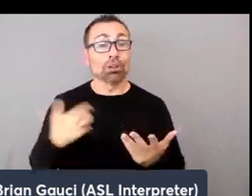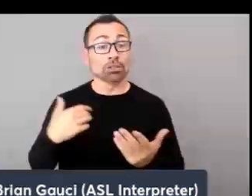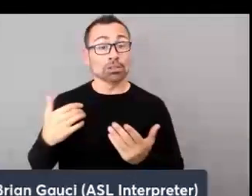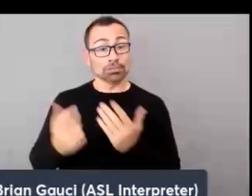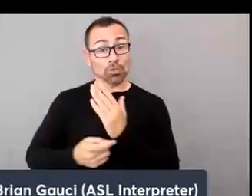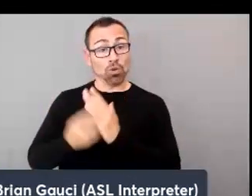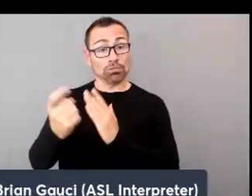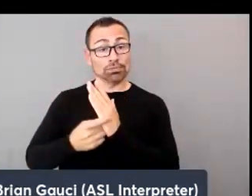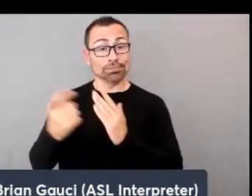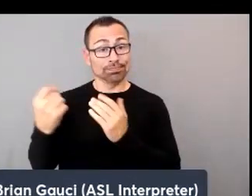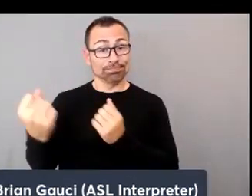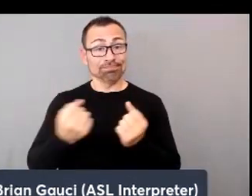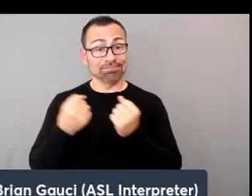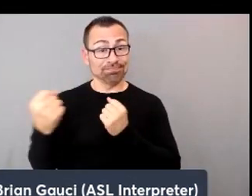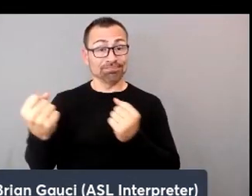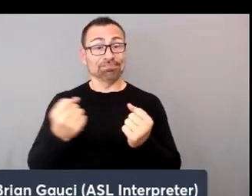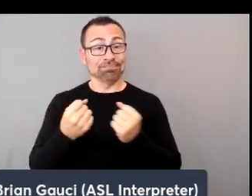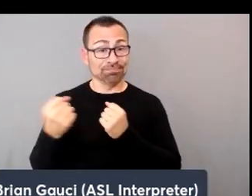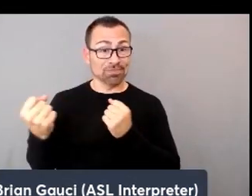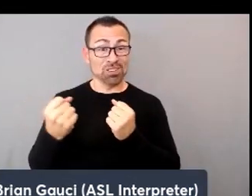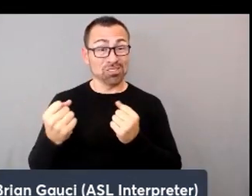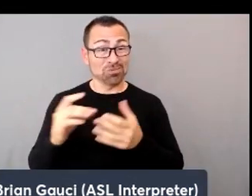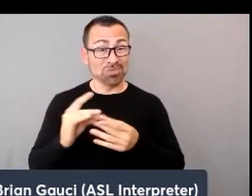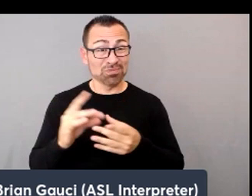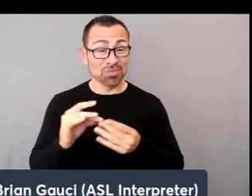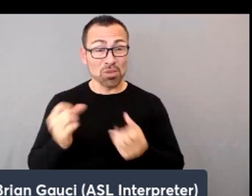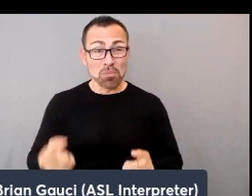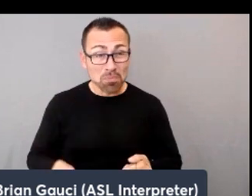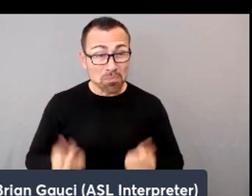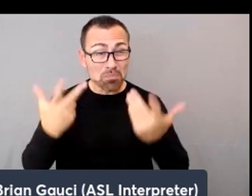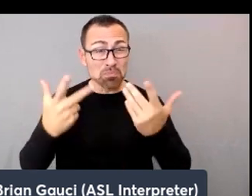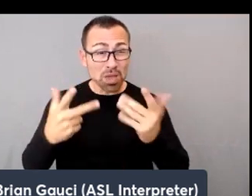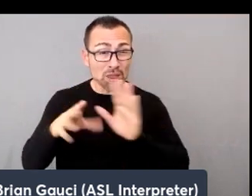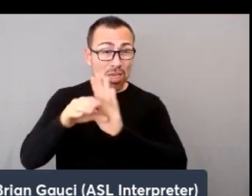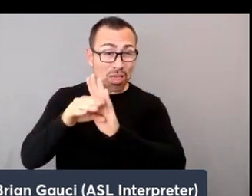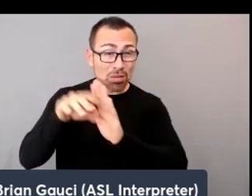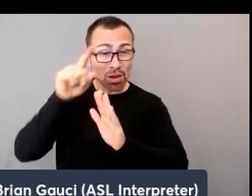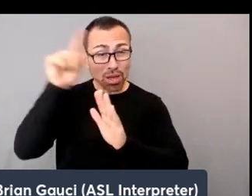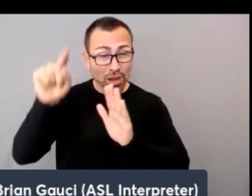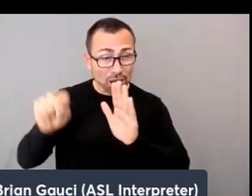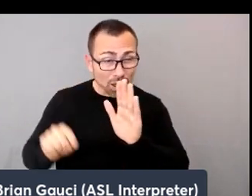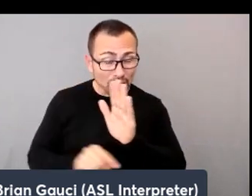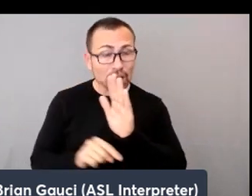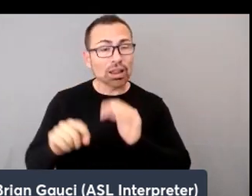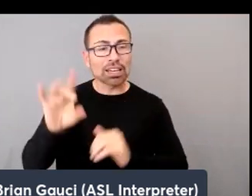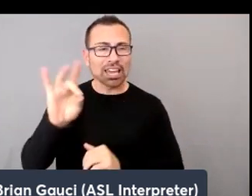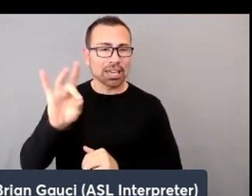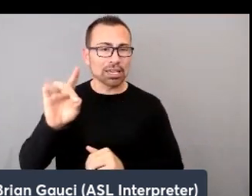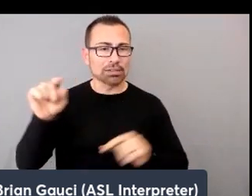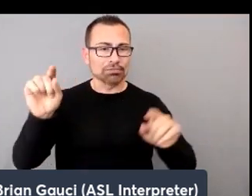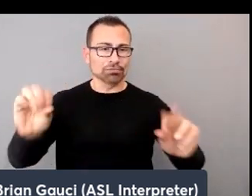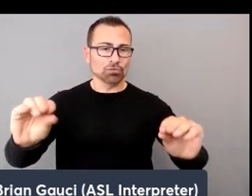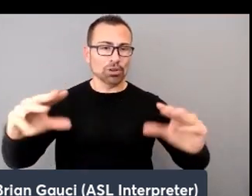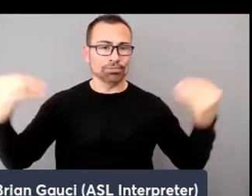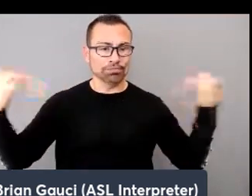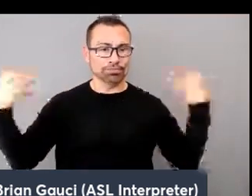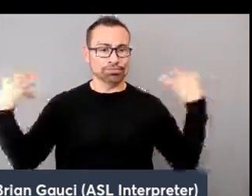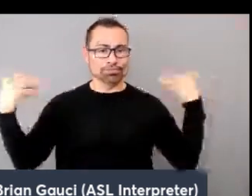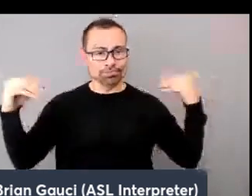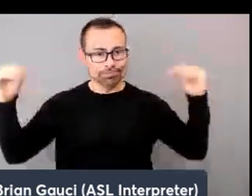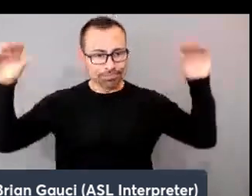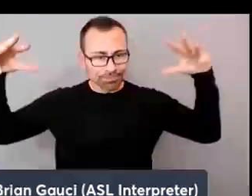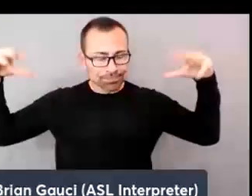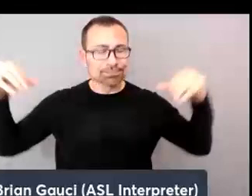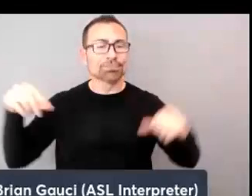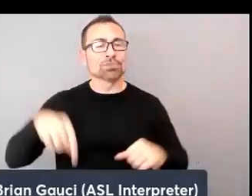8 cameras, right? Right. This is one camera. Increases so much more. Yeah, this is one camera. This is a couple